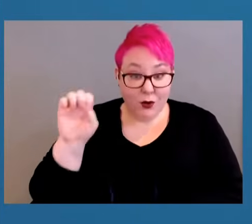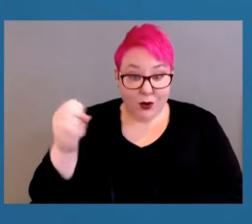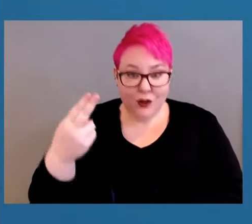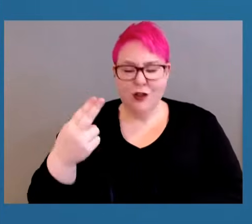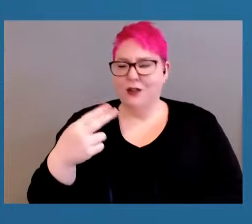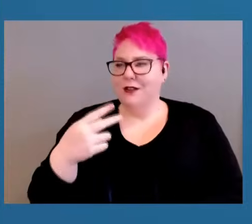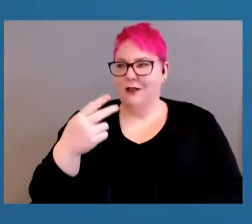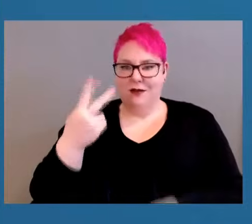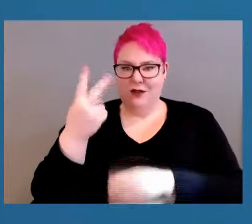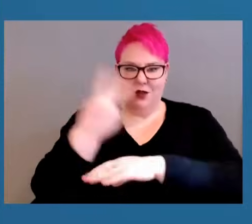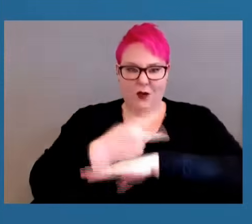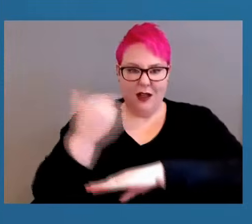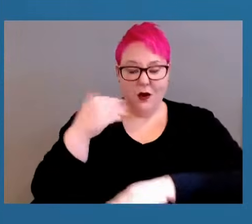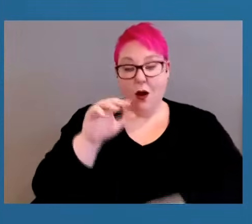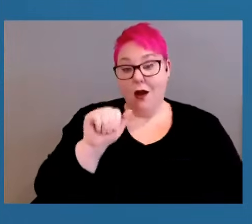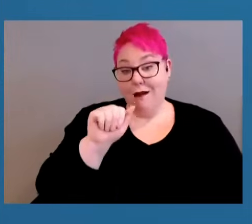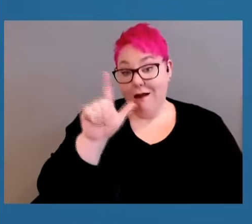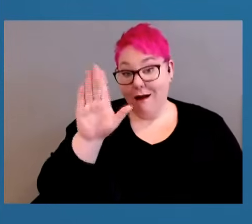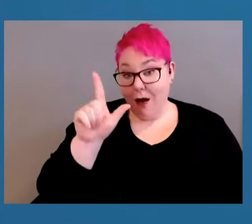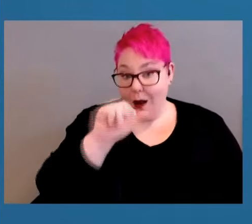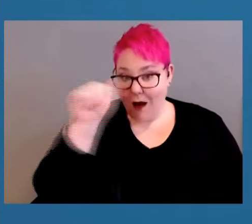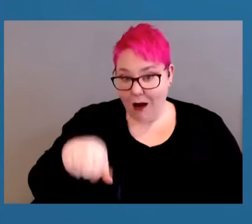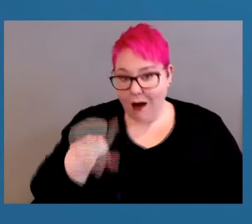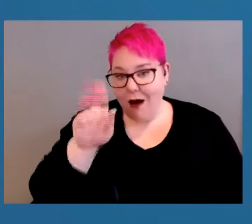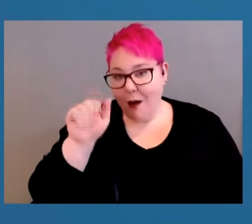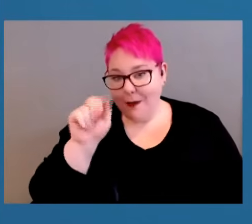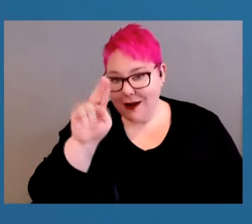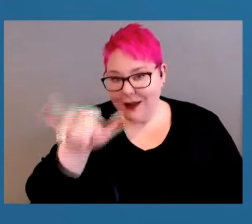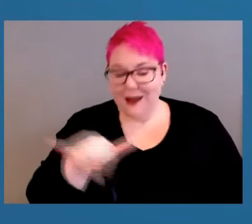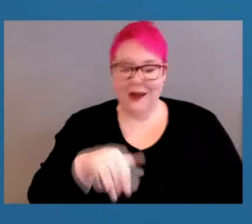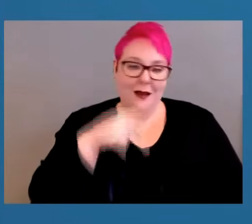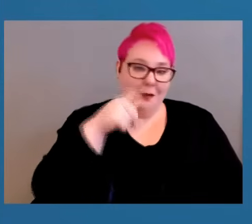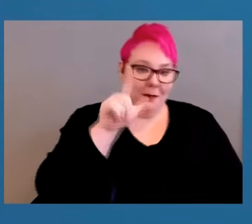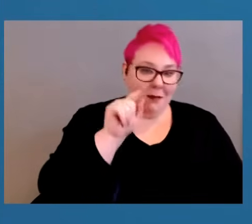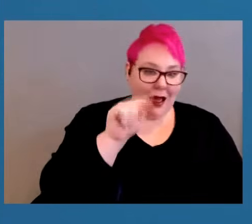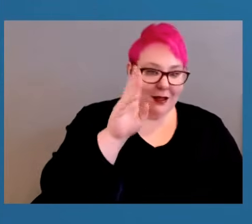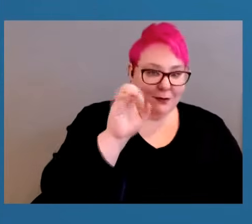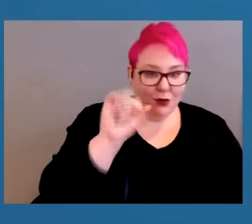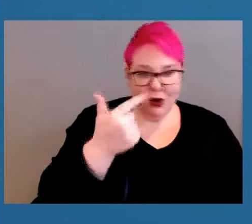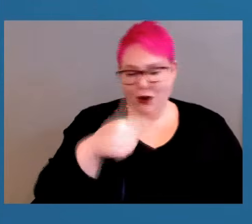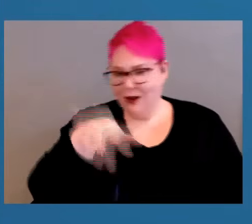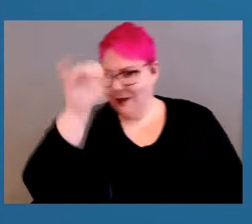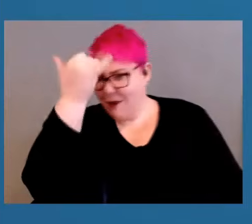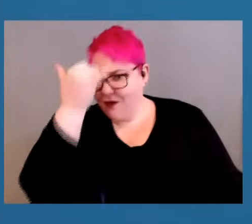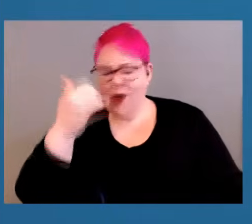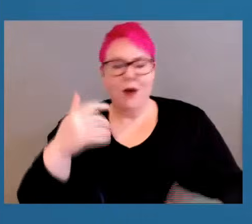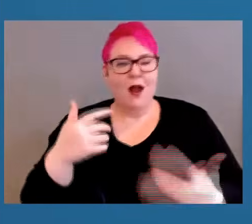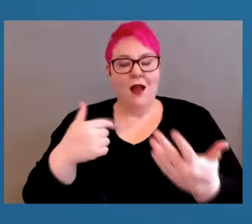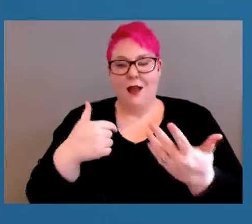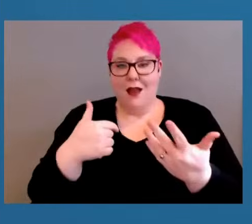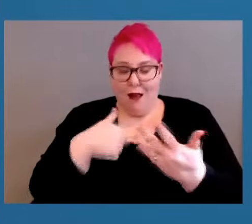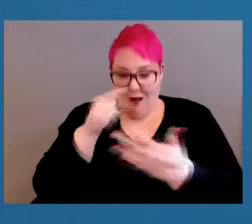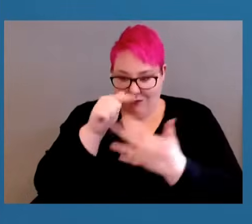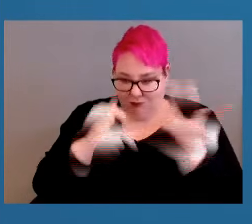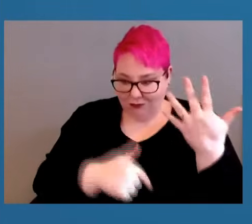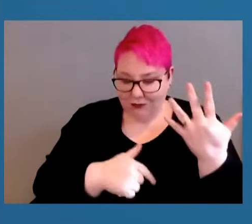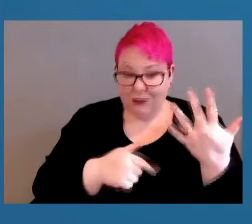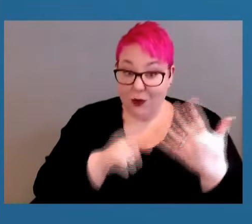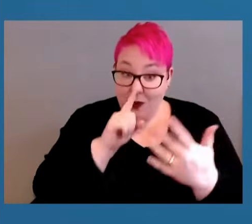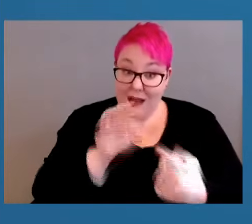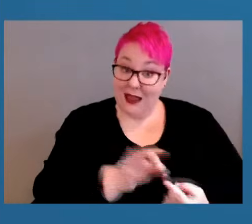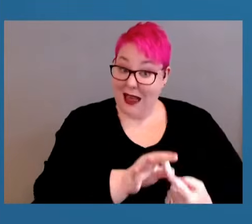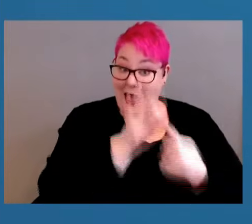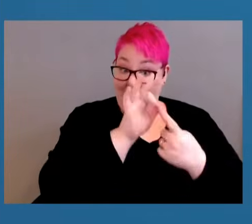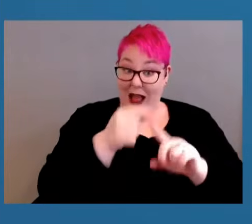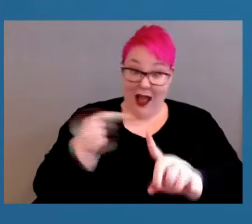in Albany and in Buffalo and in Plattsburgh. So it is a statewide phenomenon. I'm keeping an eye on the outliers are actually the ones where the crime may